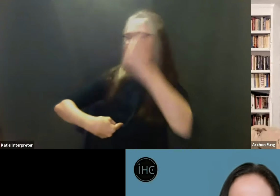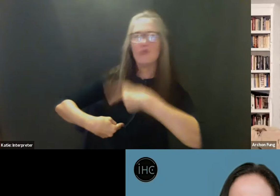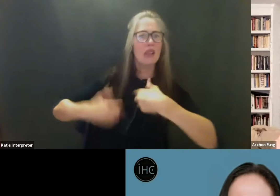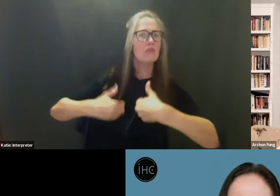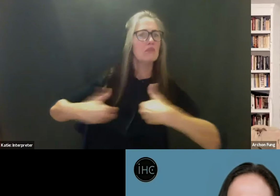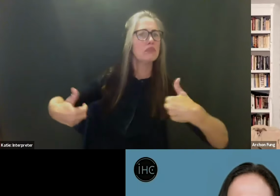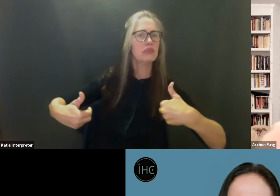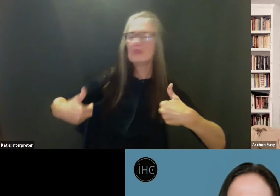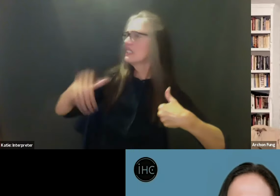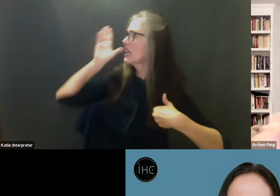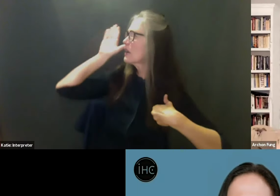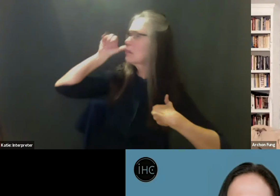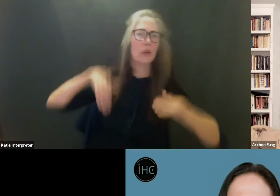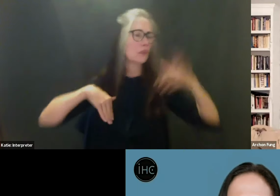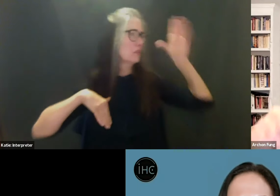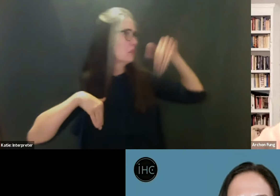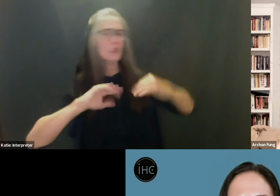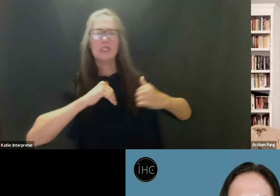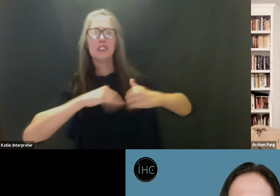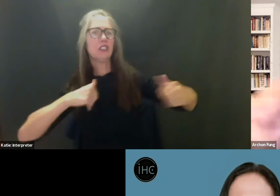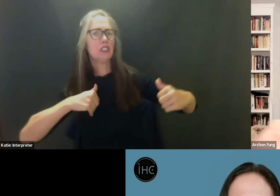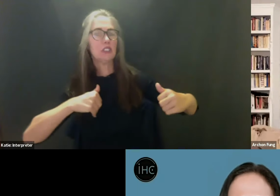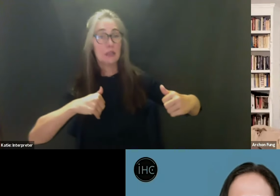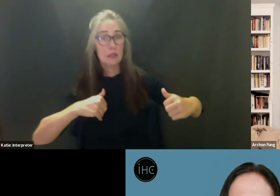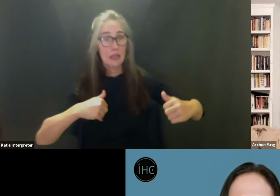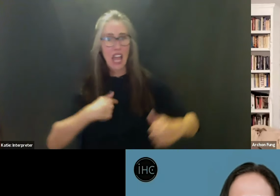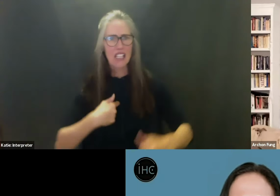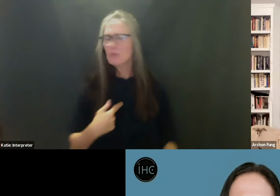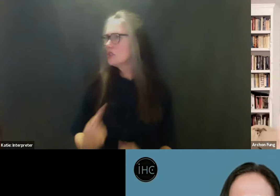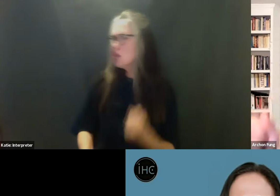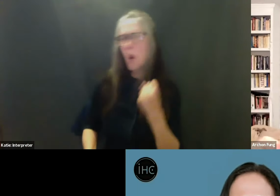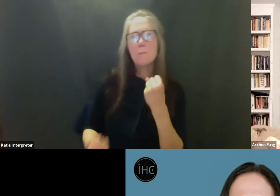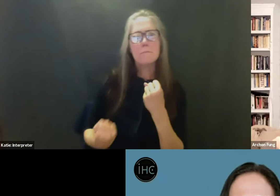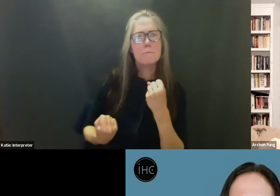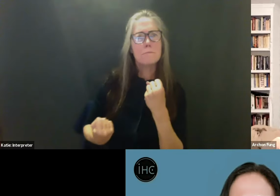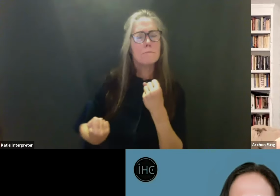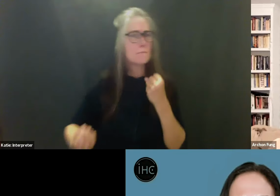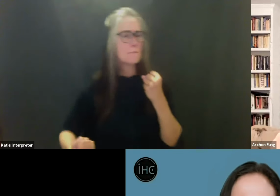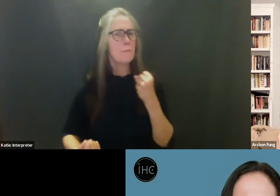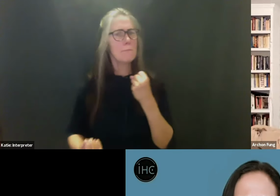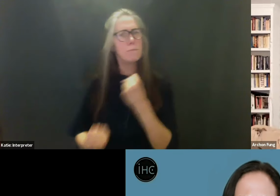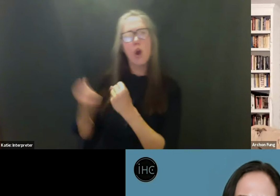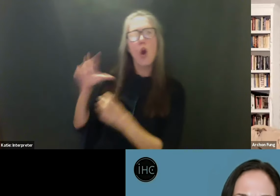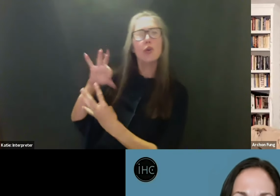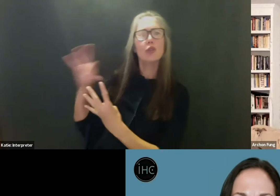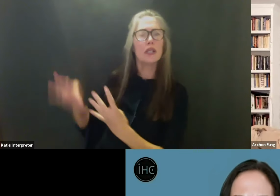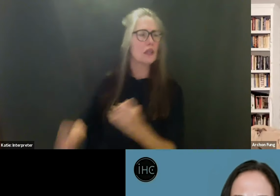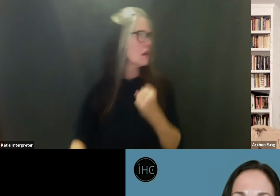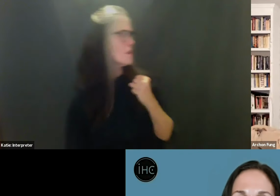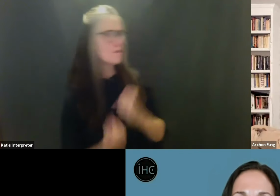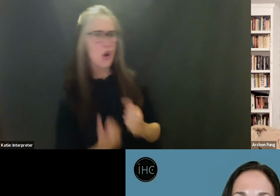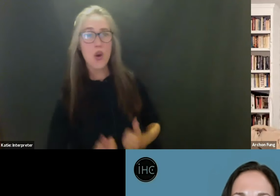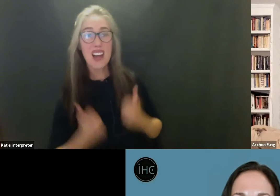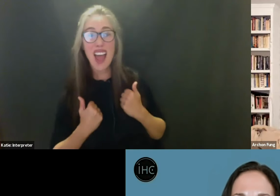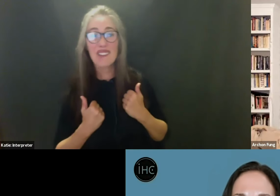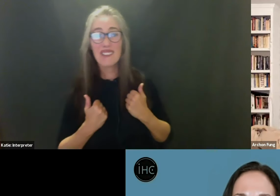One is issue polarization. You know, you are pro choice or you're pro life or you want higher taxes or lower taxes. But right now, what we're seeing in